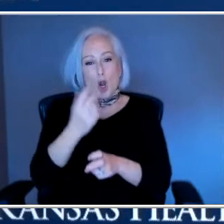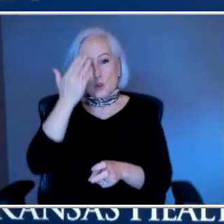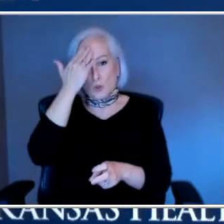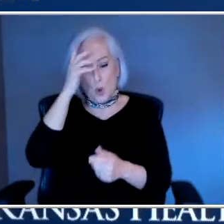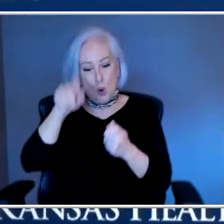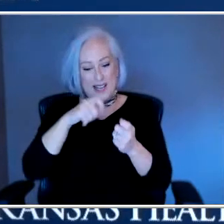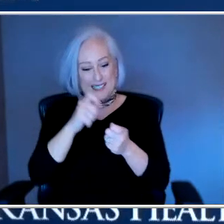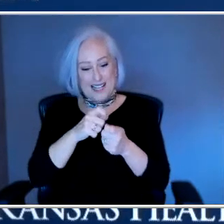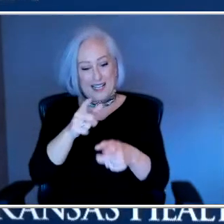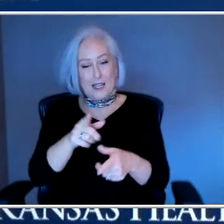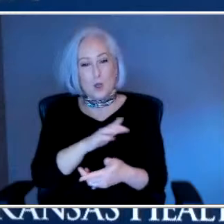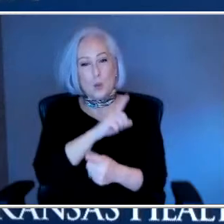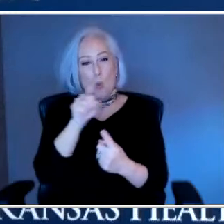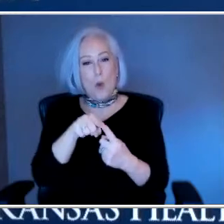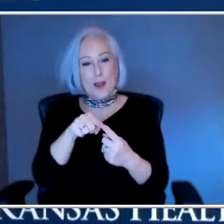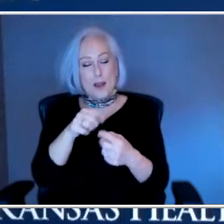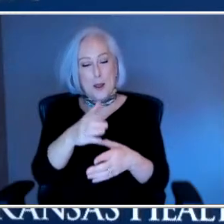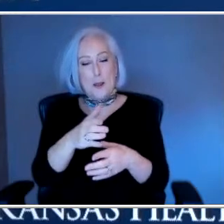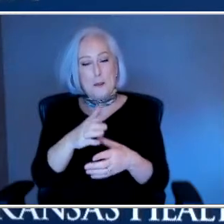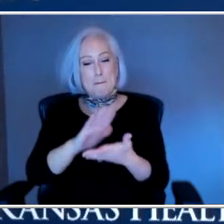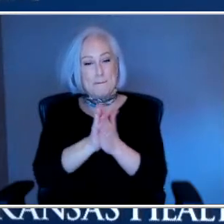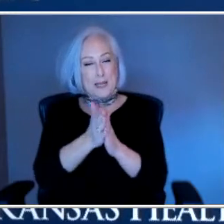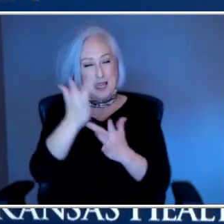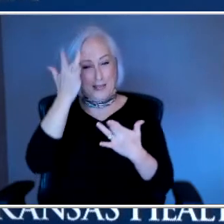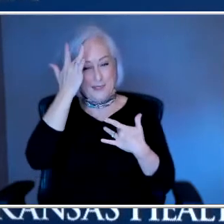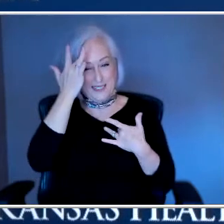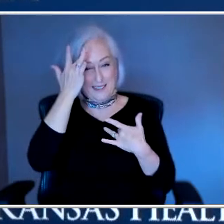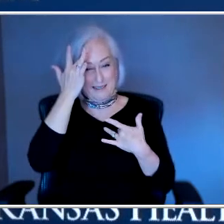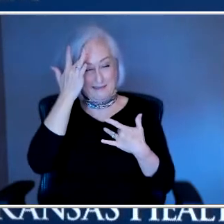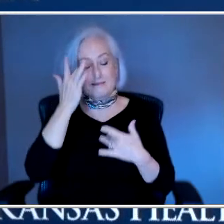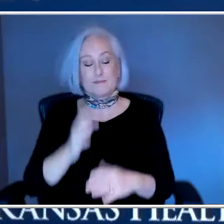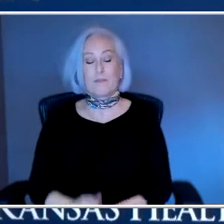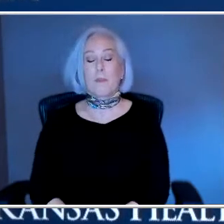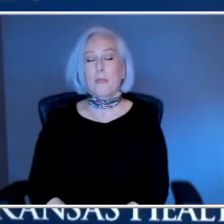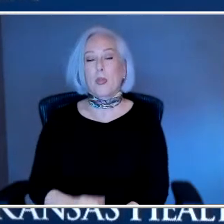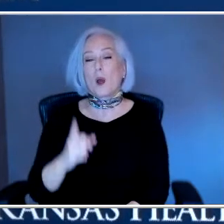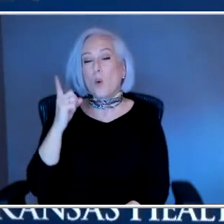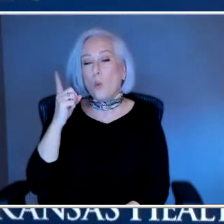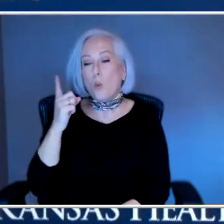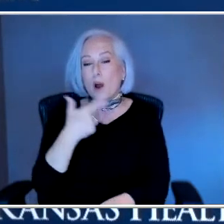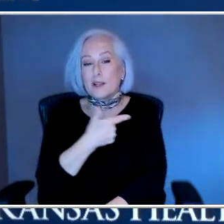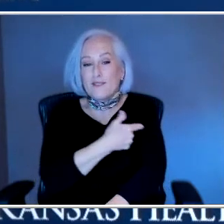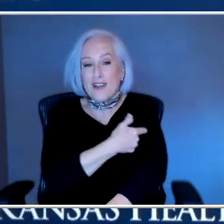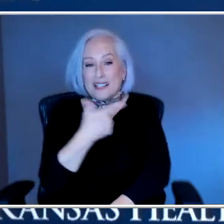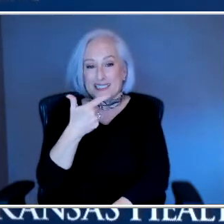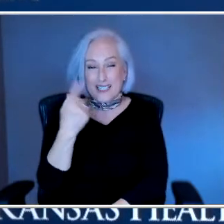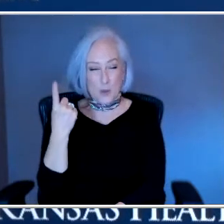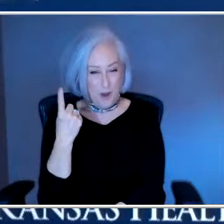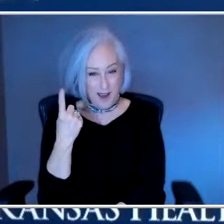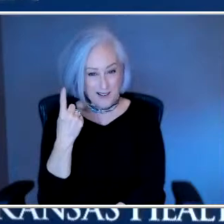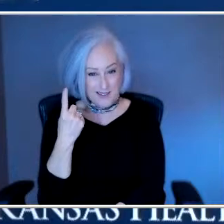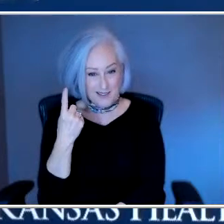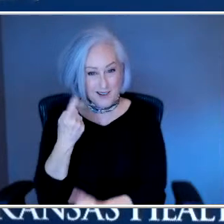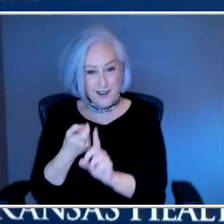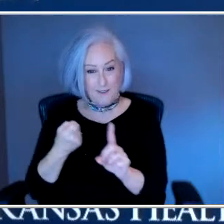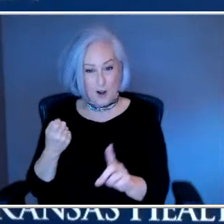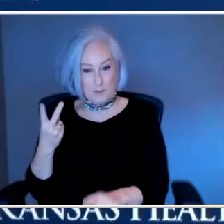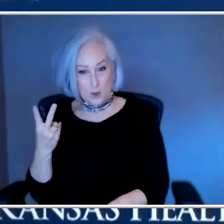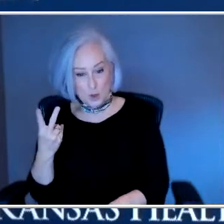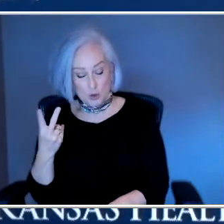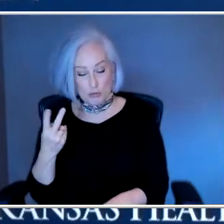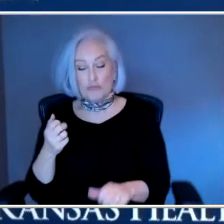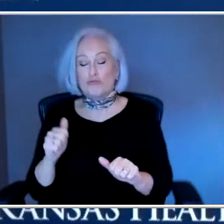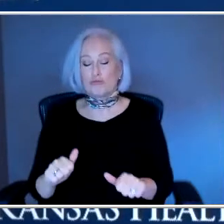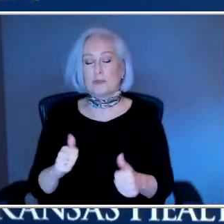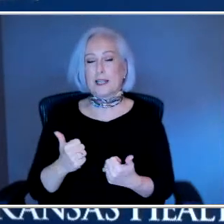sick. But we know that vaccination, even 1 dose of the vaccine, of the 2-dose vaccine, really helps to provide protection for most